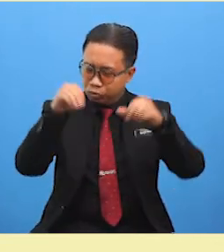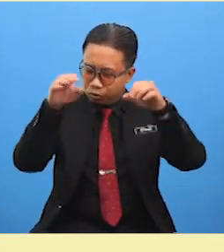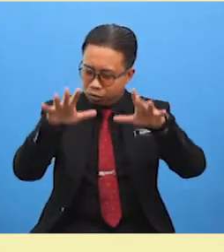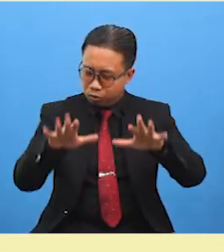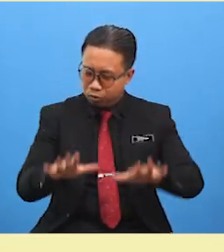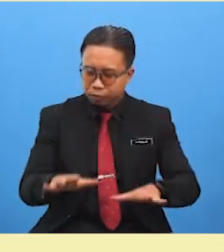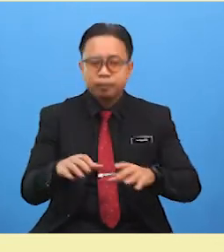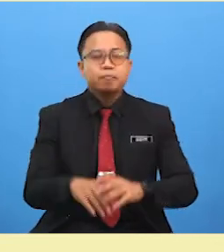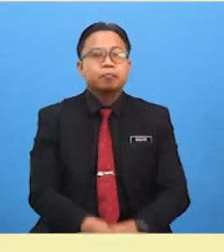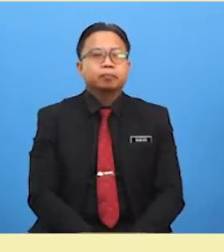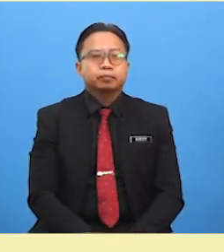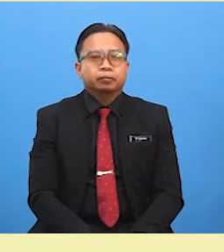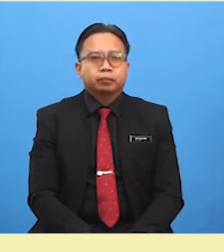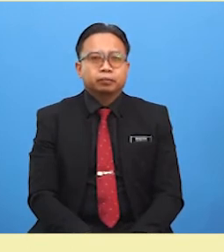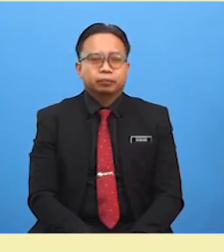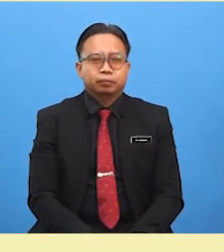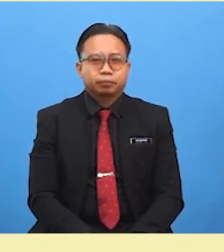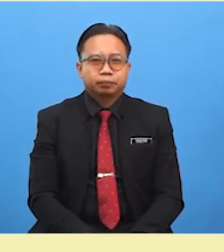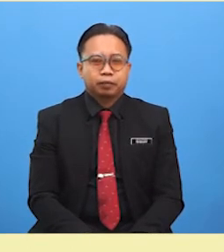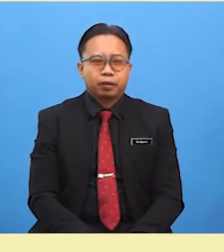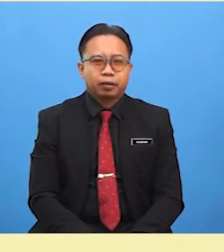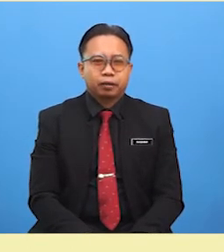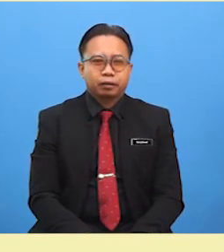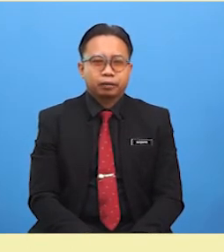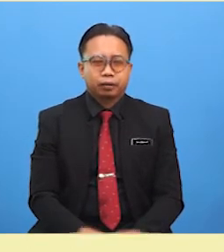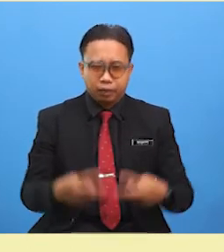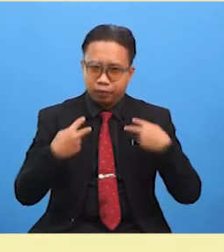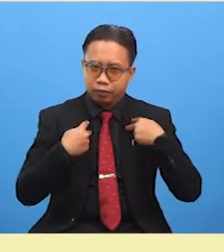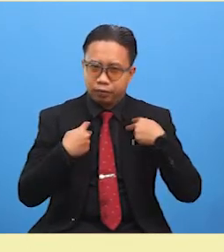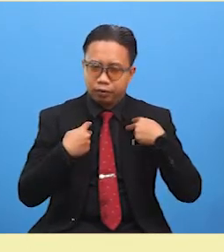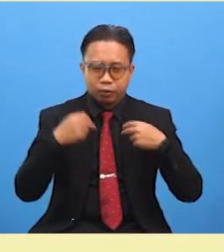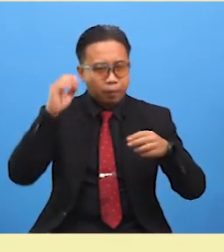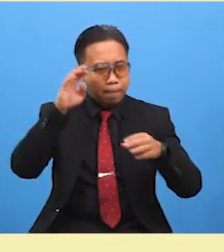So, have you actually matched the paragraphs to the right pictures?